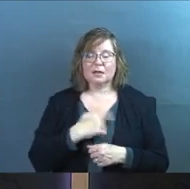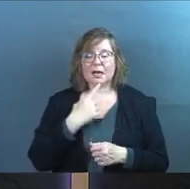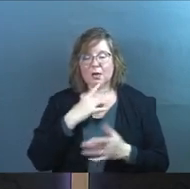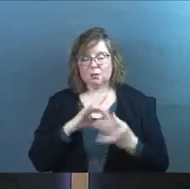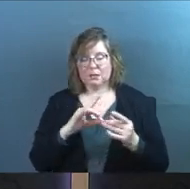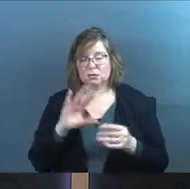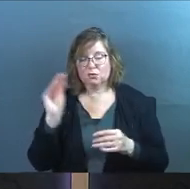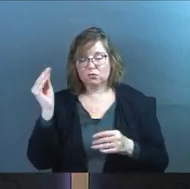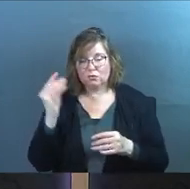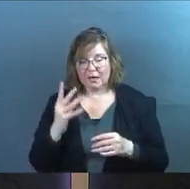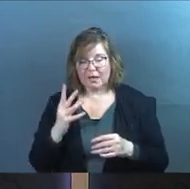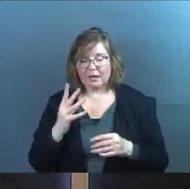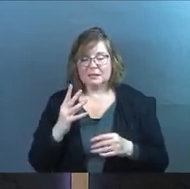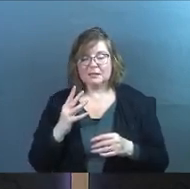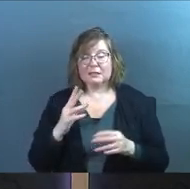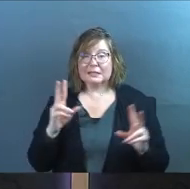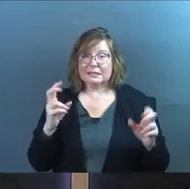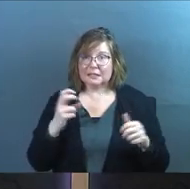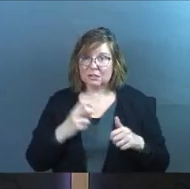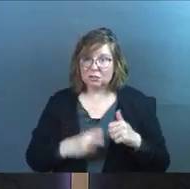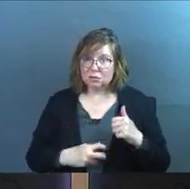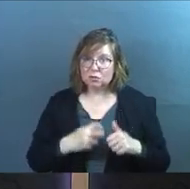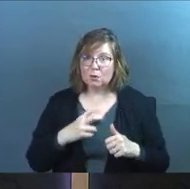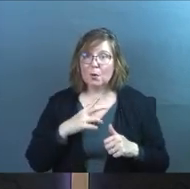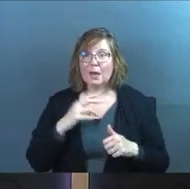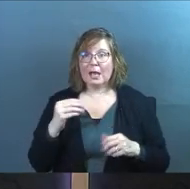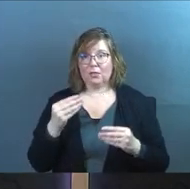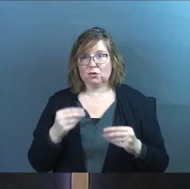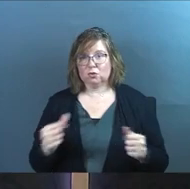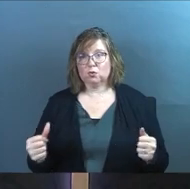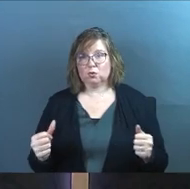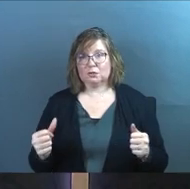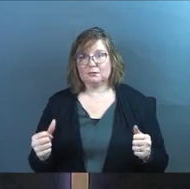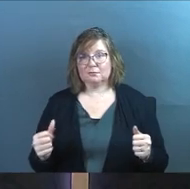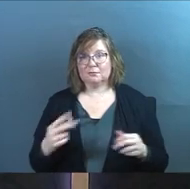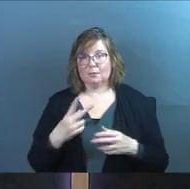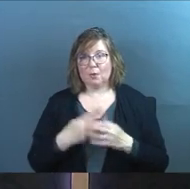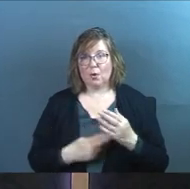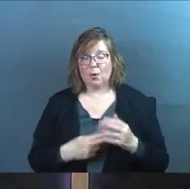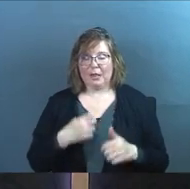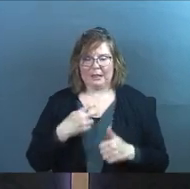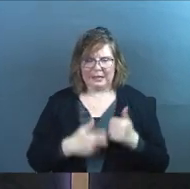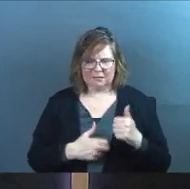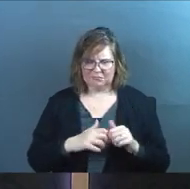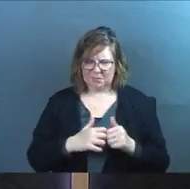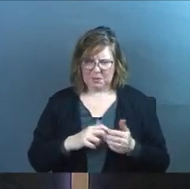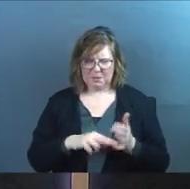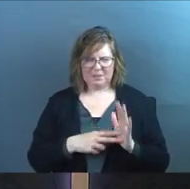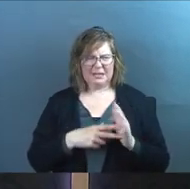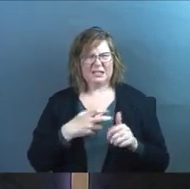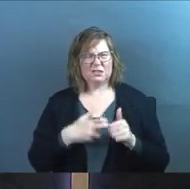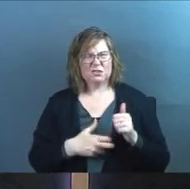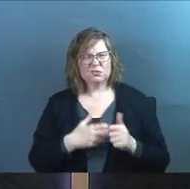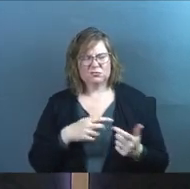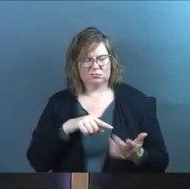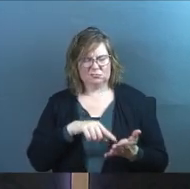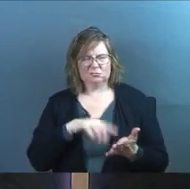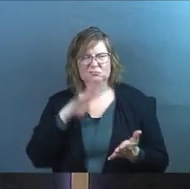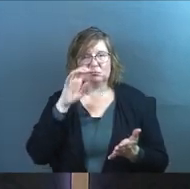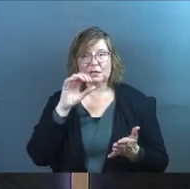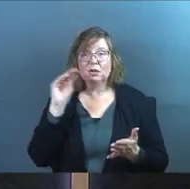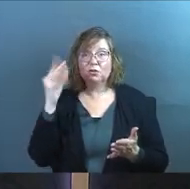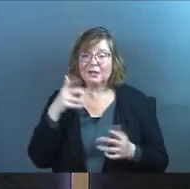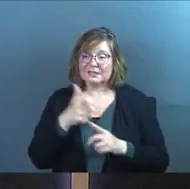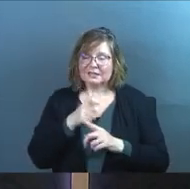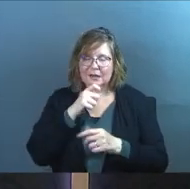I'll say this, grace is the issue and the solution in this parable. Like the issue, how is it an issue? Right? It's not that